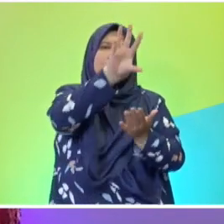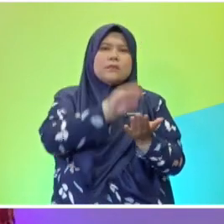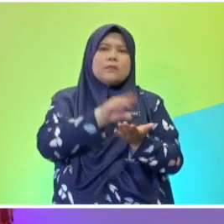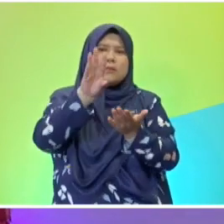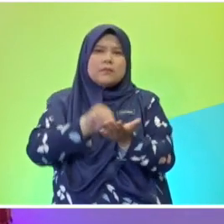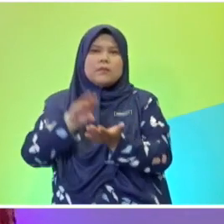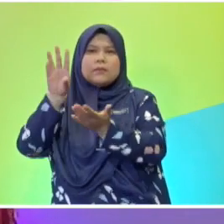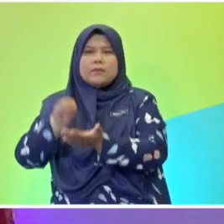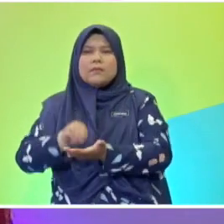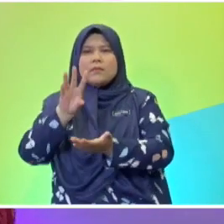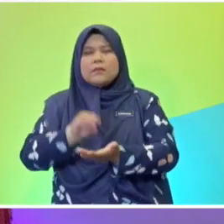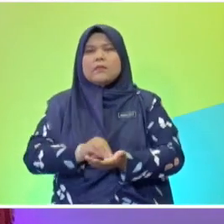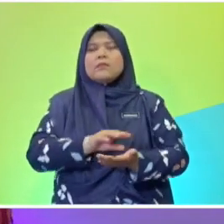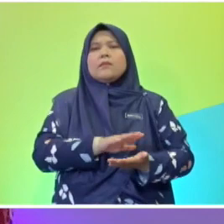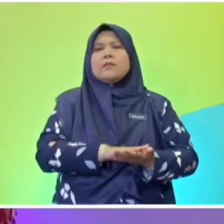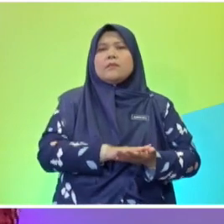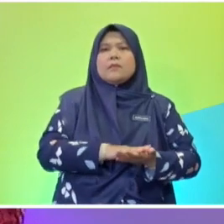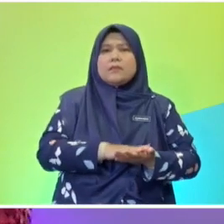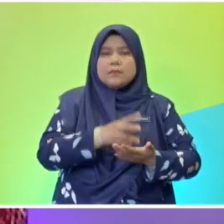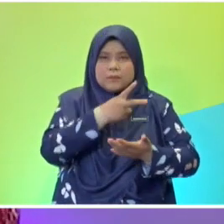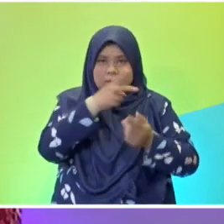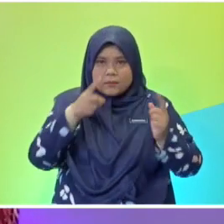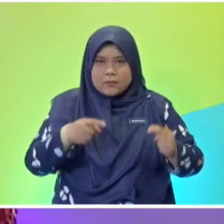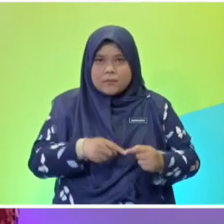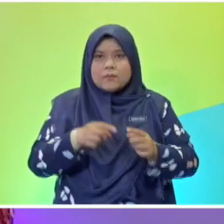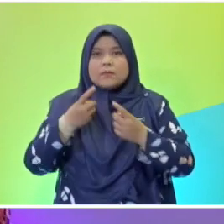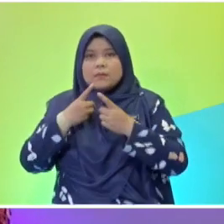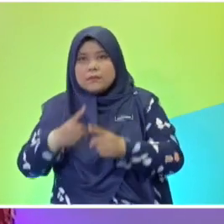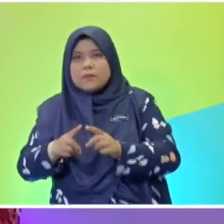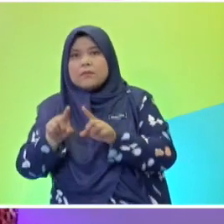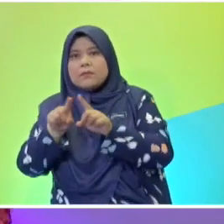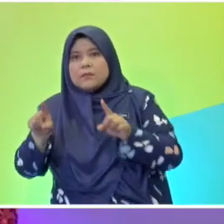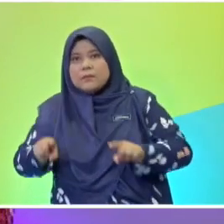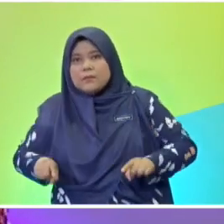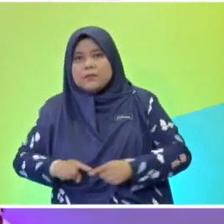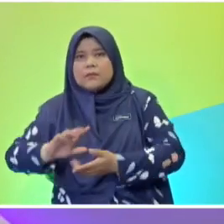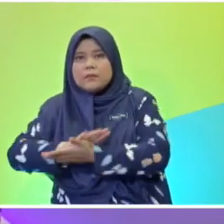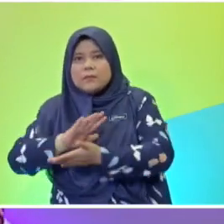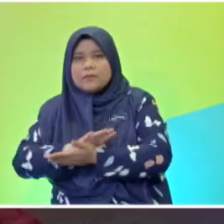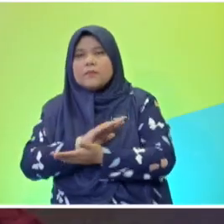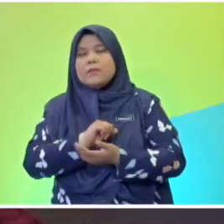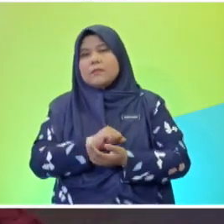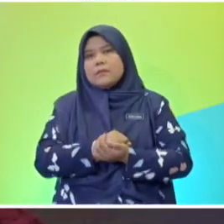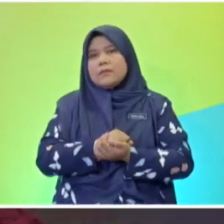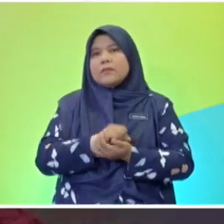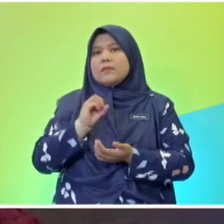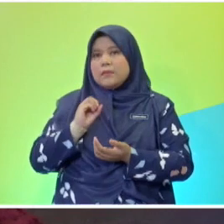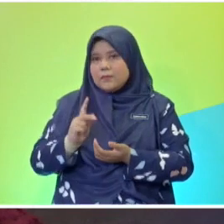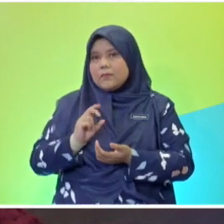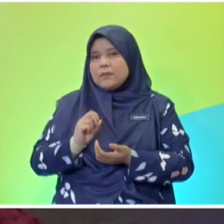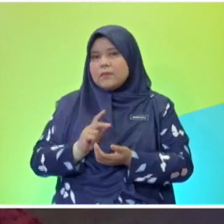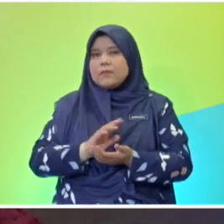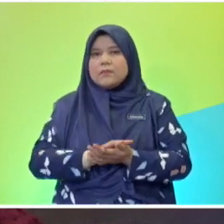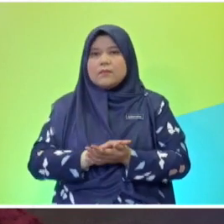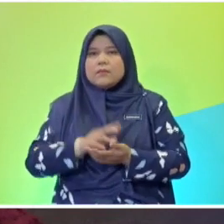answers from the pages in front onto the answer sheet at the end of the question paper. Okay. So